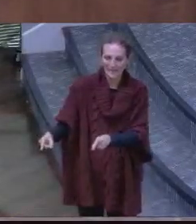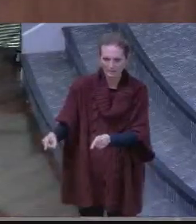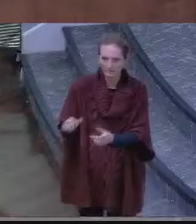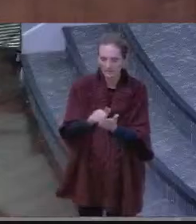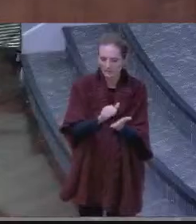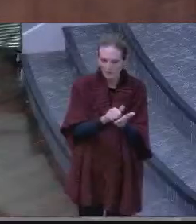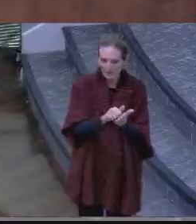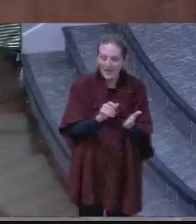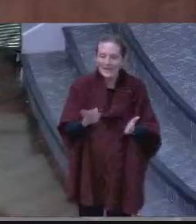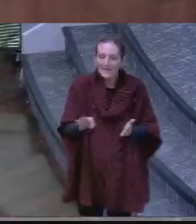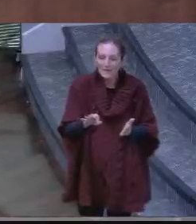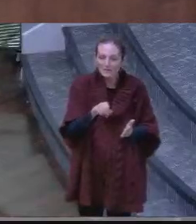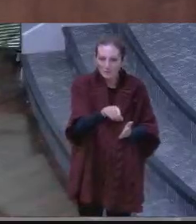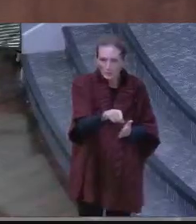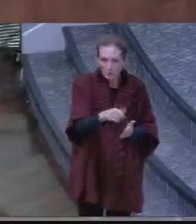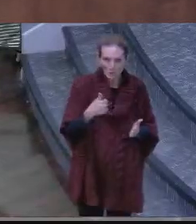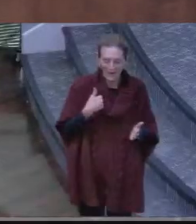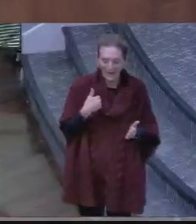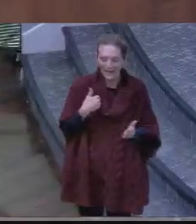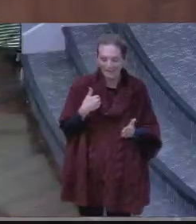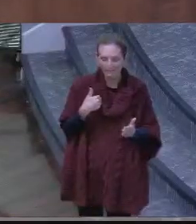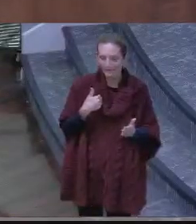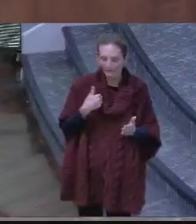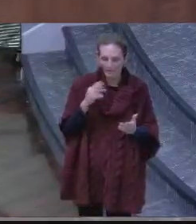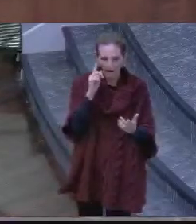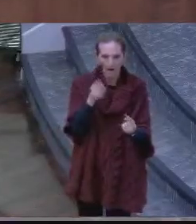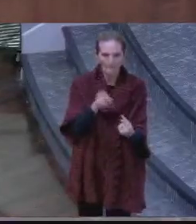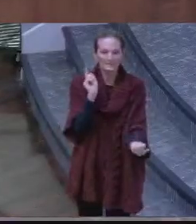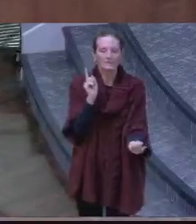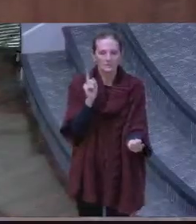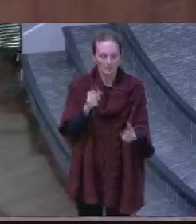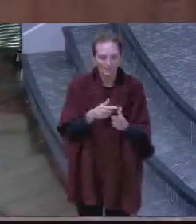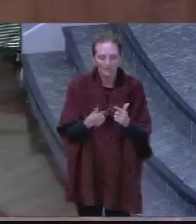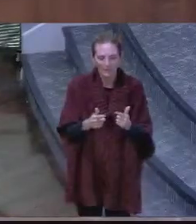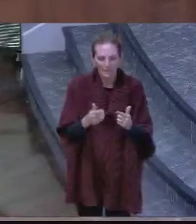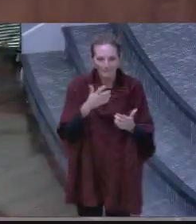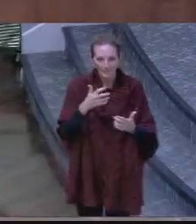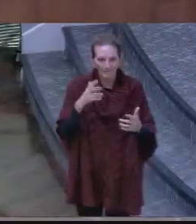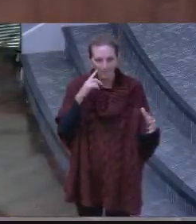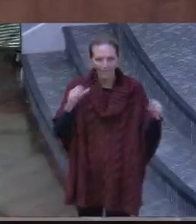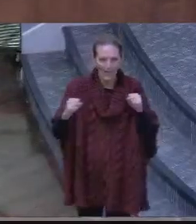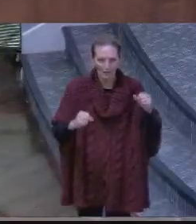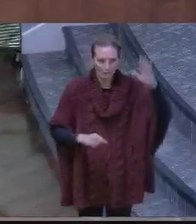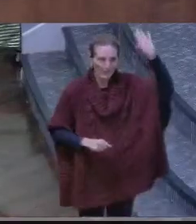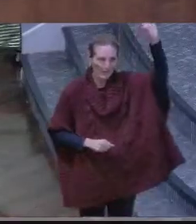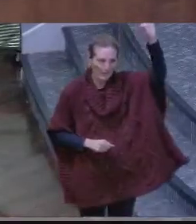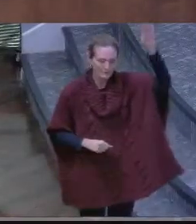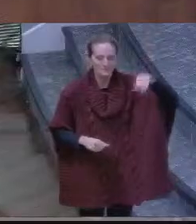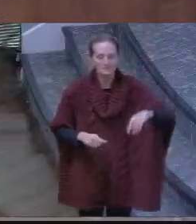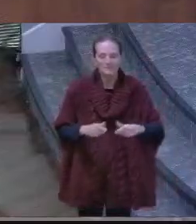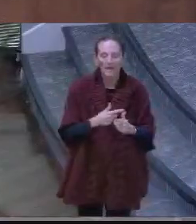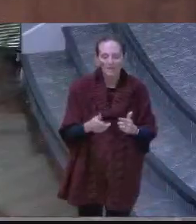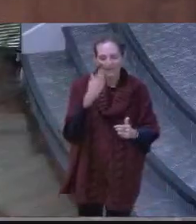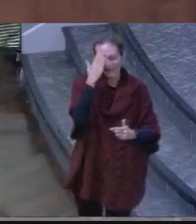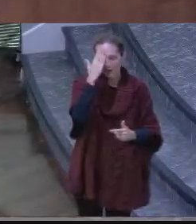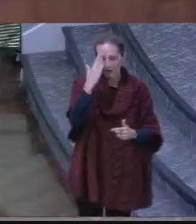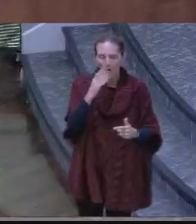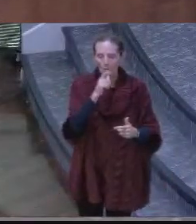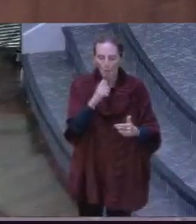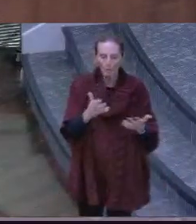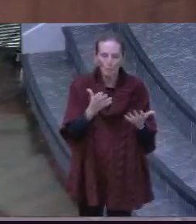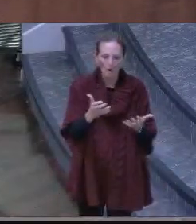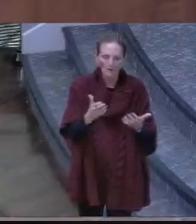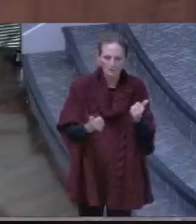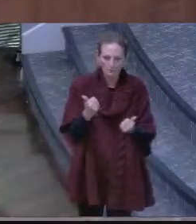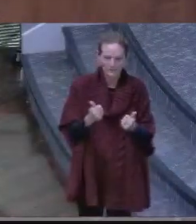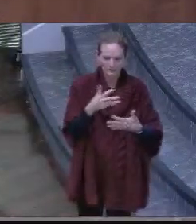be loud with that so that we can keep up with who wants what pulled. Item